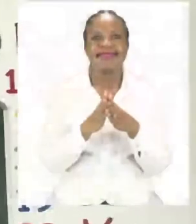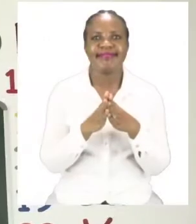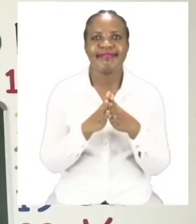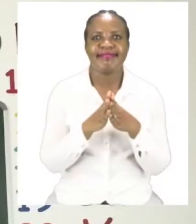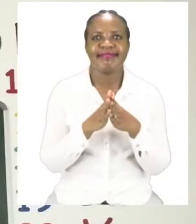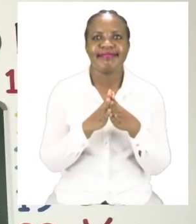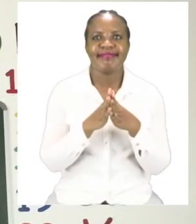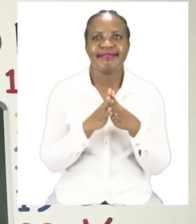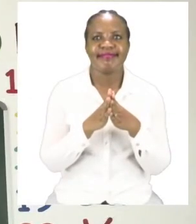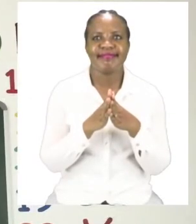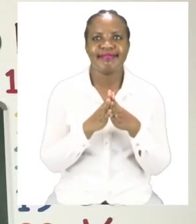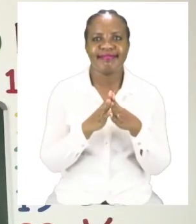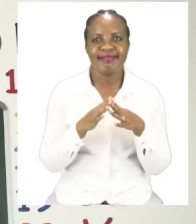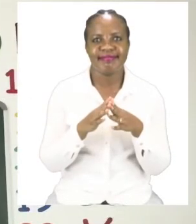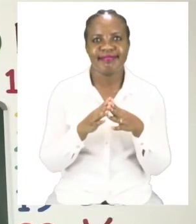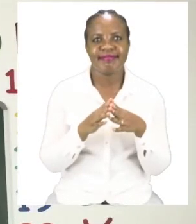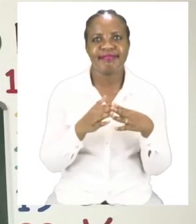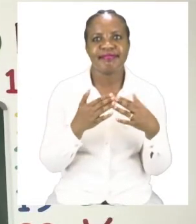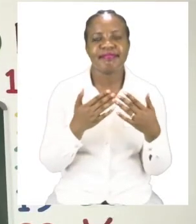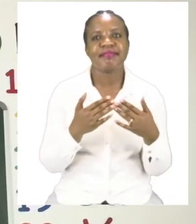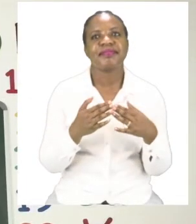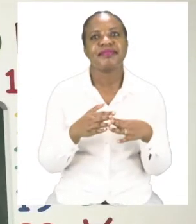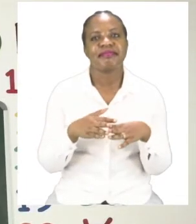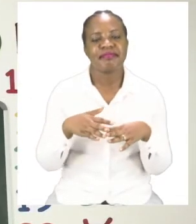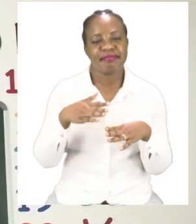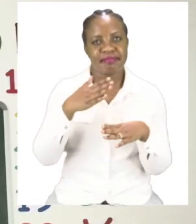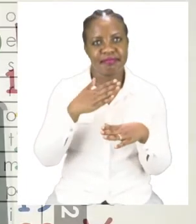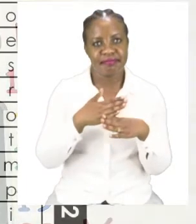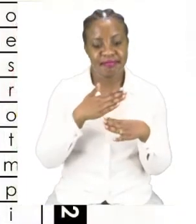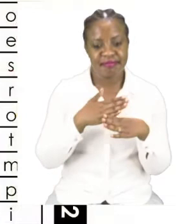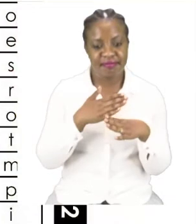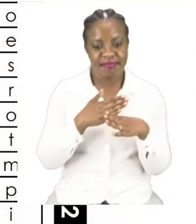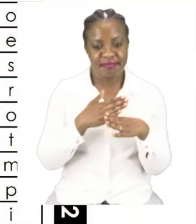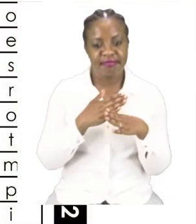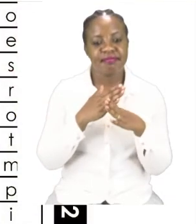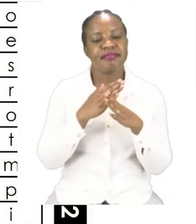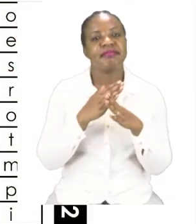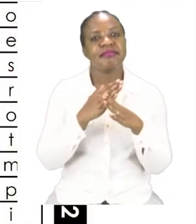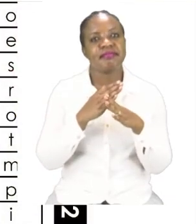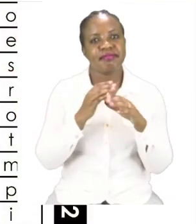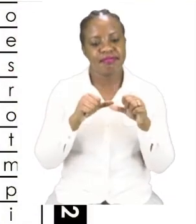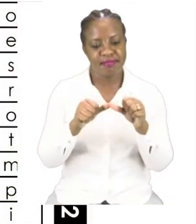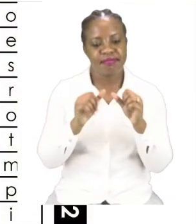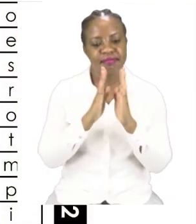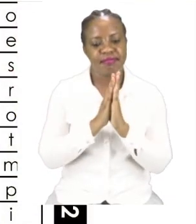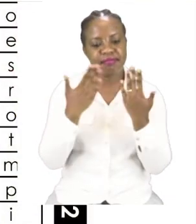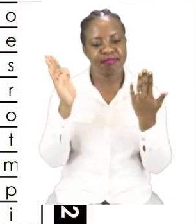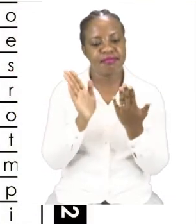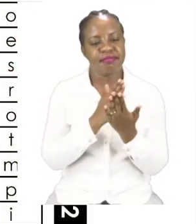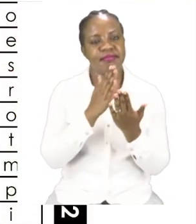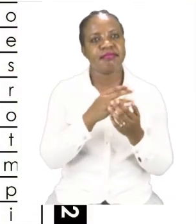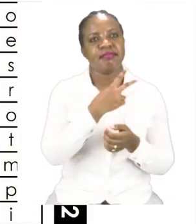For our exercise now, let us turn to page 23. On page 23, we